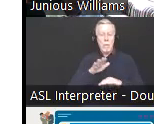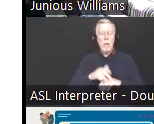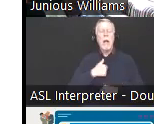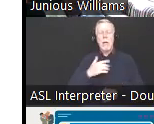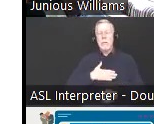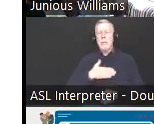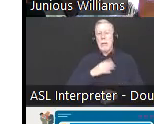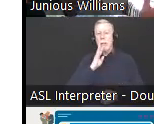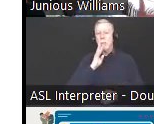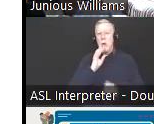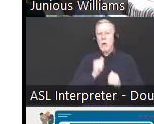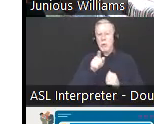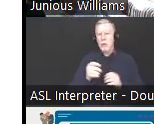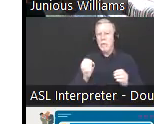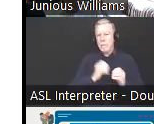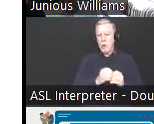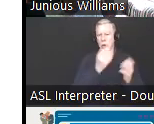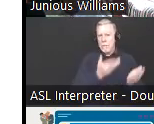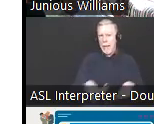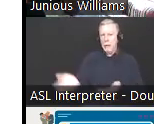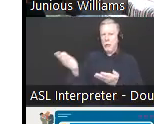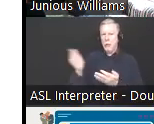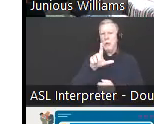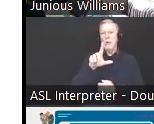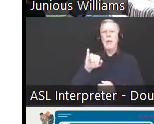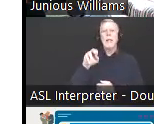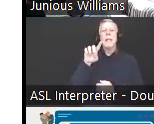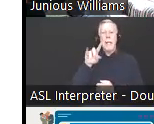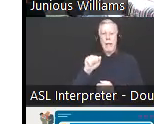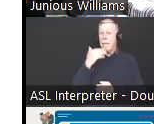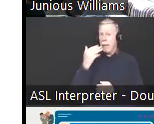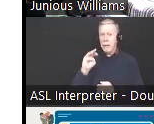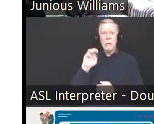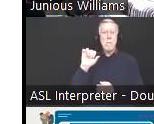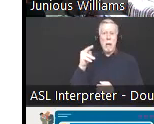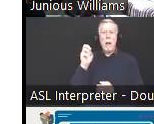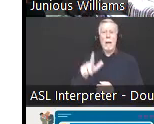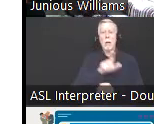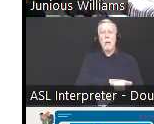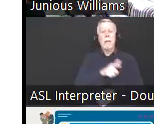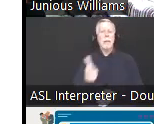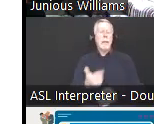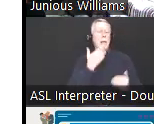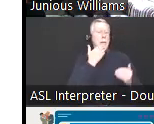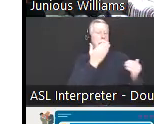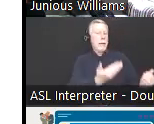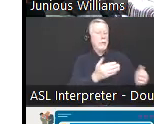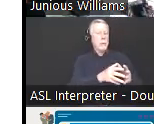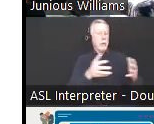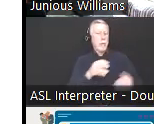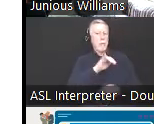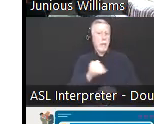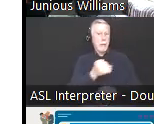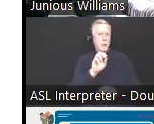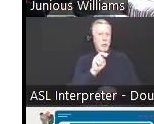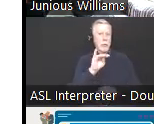you further. Back to you, Lydia. Thank you, Michael. Thank you so much, Junious, for your time and your